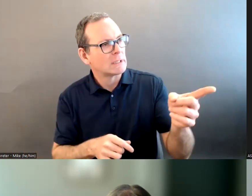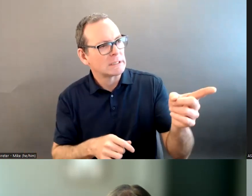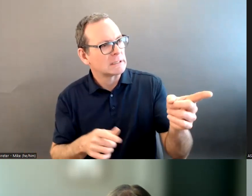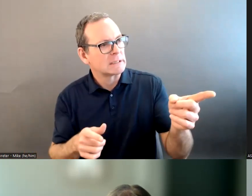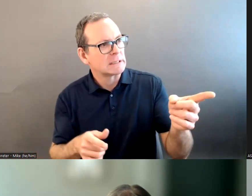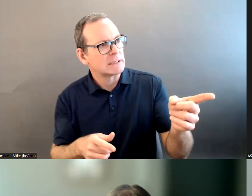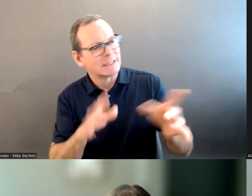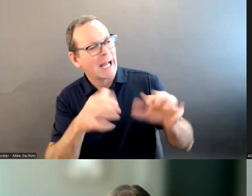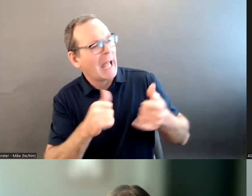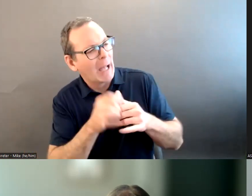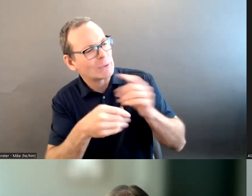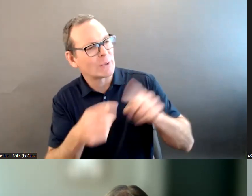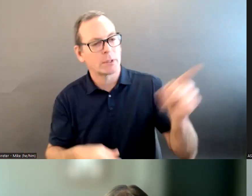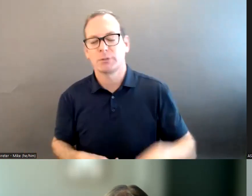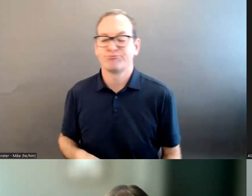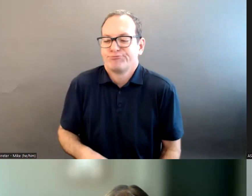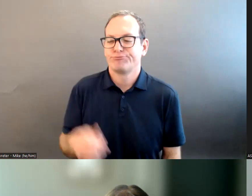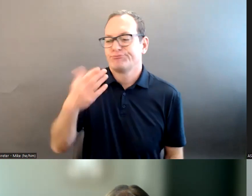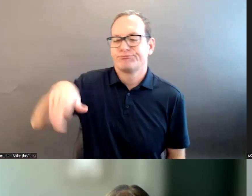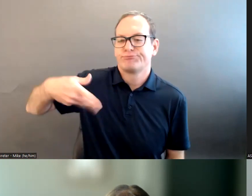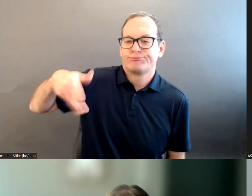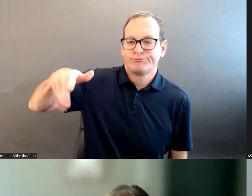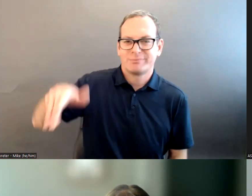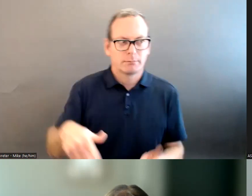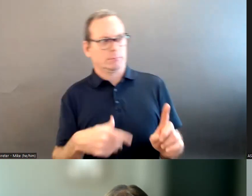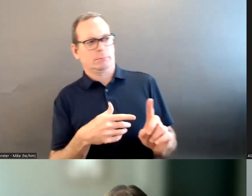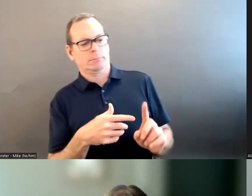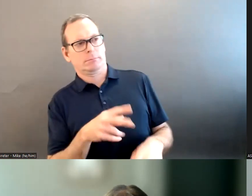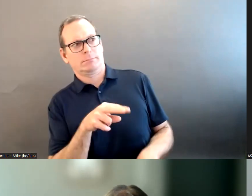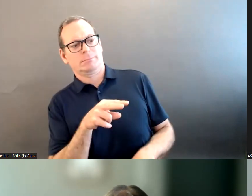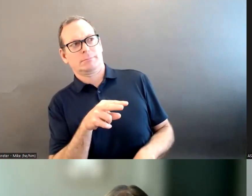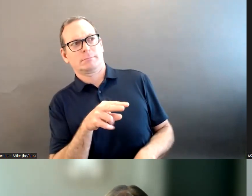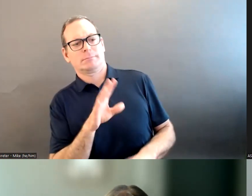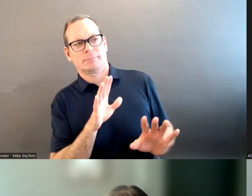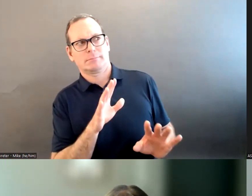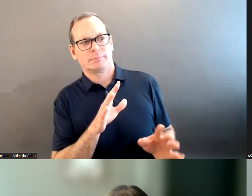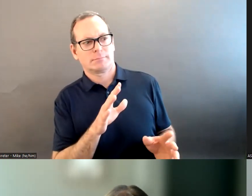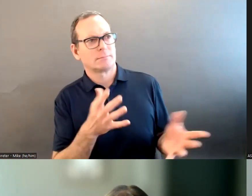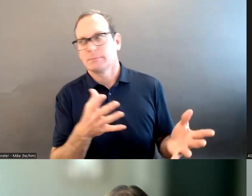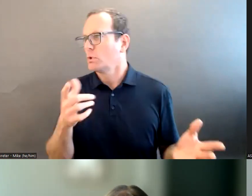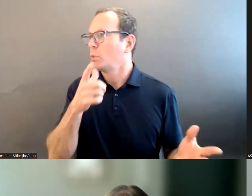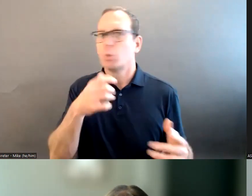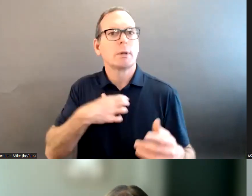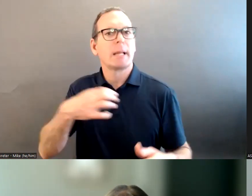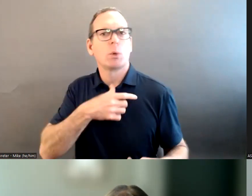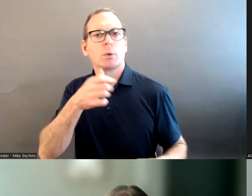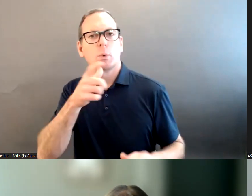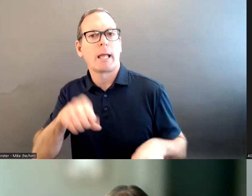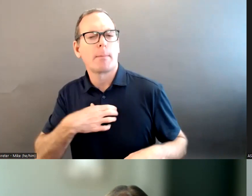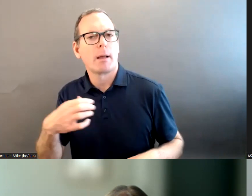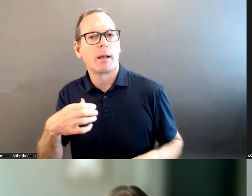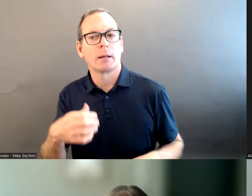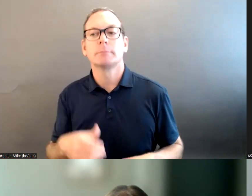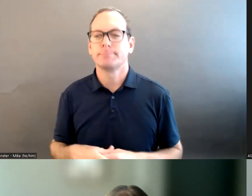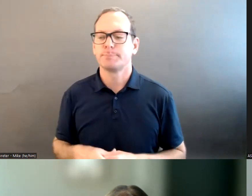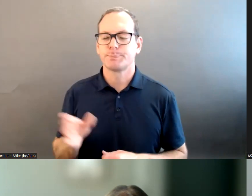So the first step is if the lawyers don't have to provide a service if they don't feel competent to provide it, right?